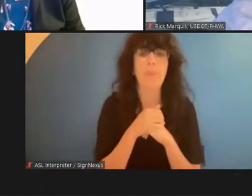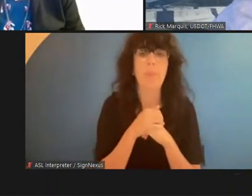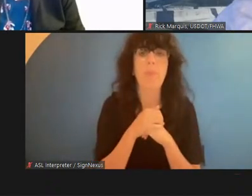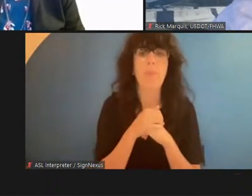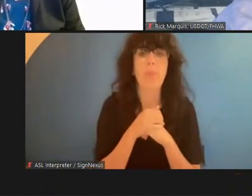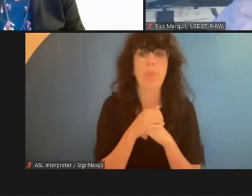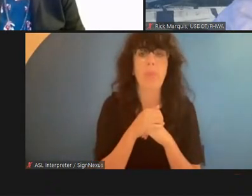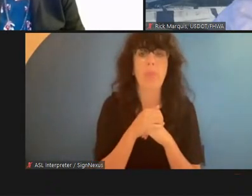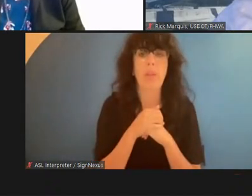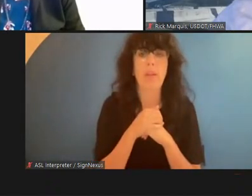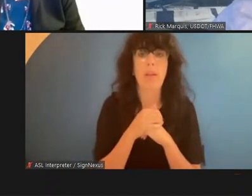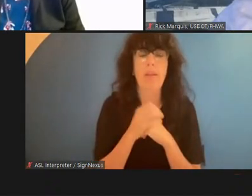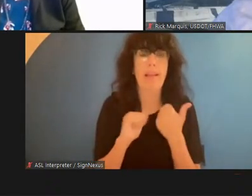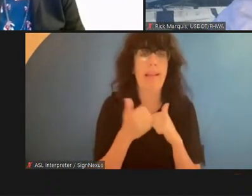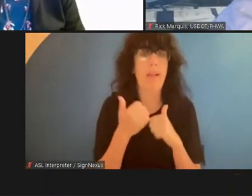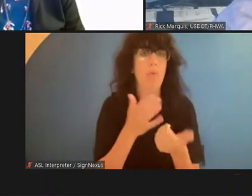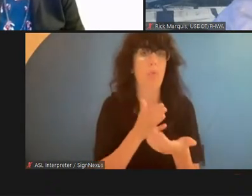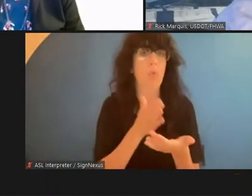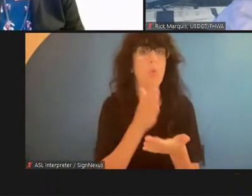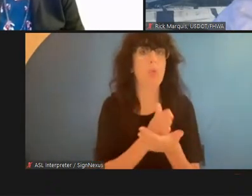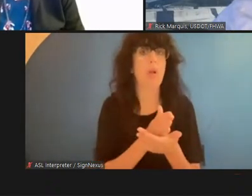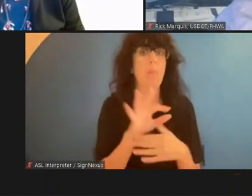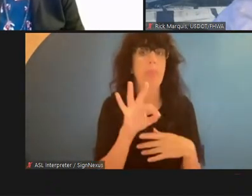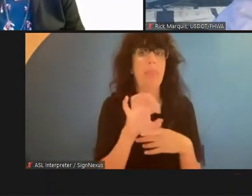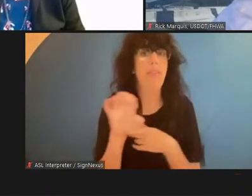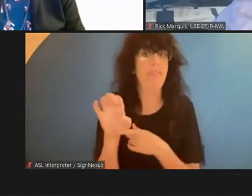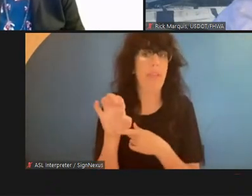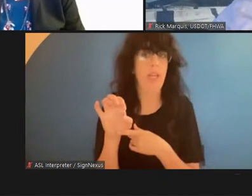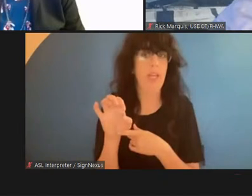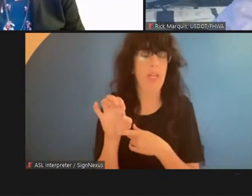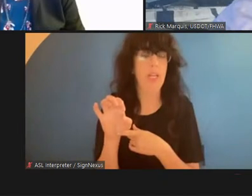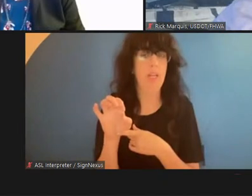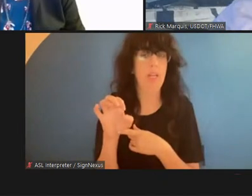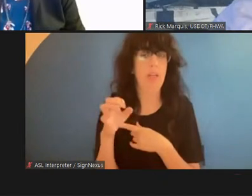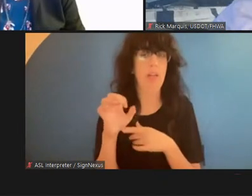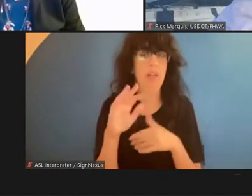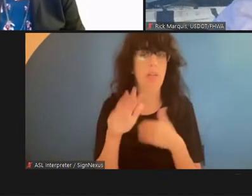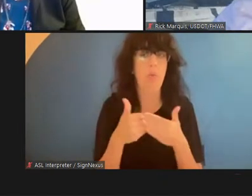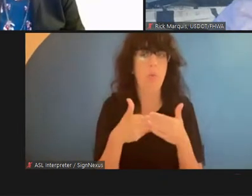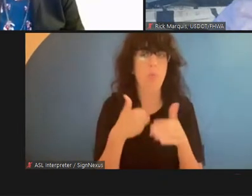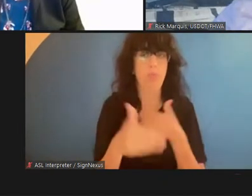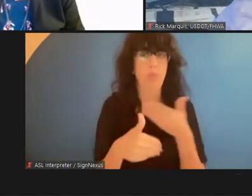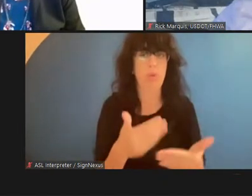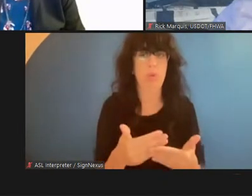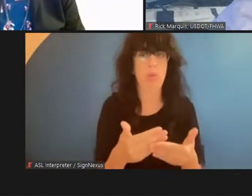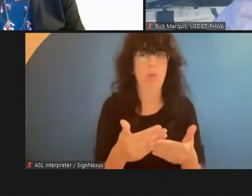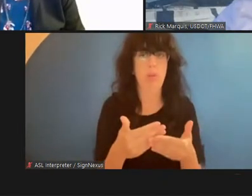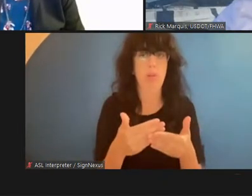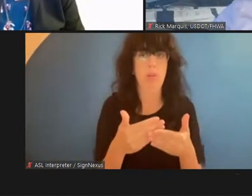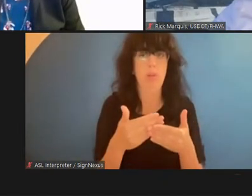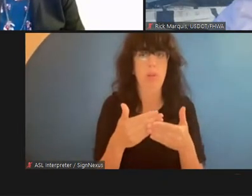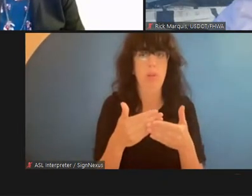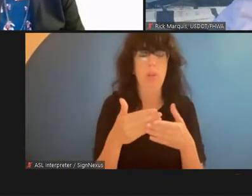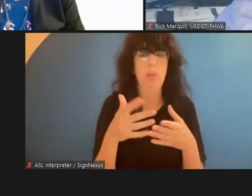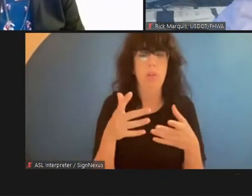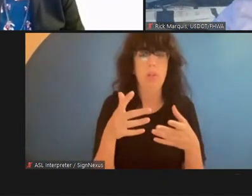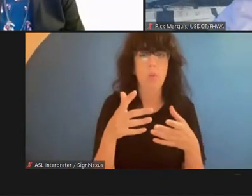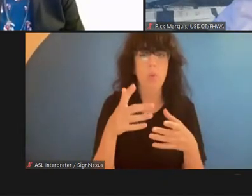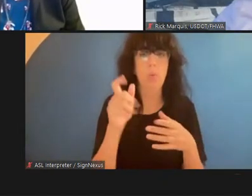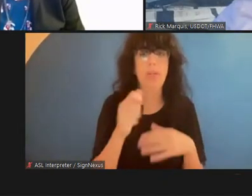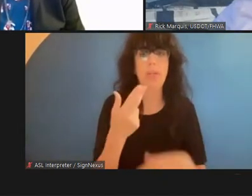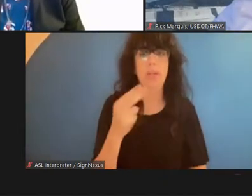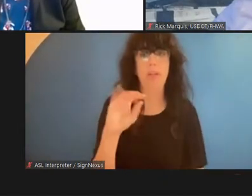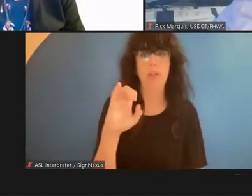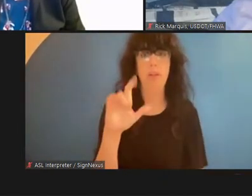only way to really stop this thing to stop this whole process is to elect zeldan we need to get hutchel out